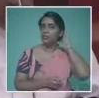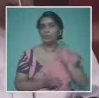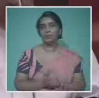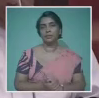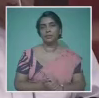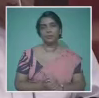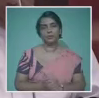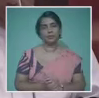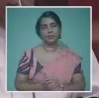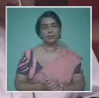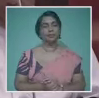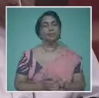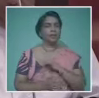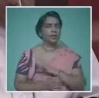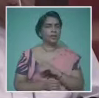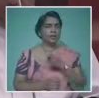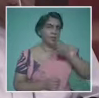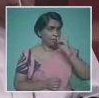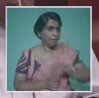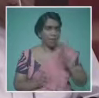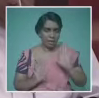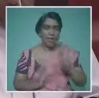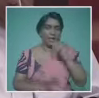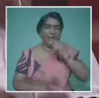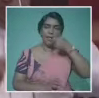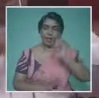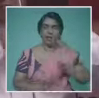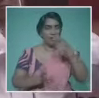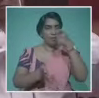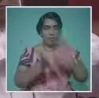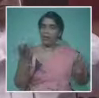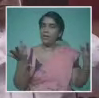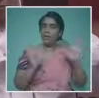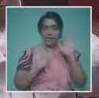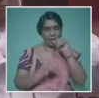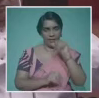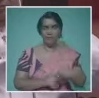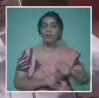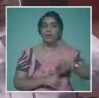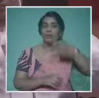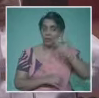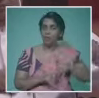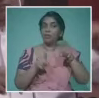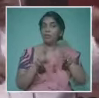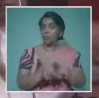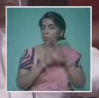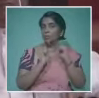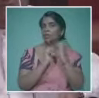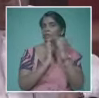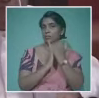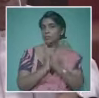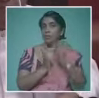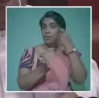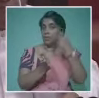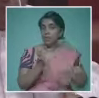There was agreement, no? Yeah, true. Nothing has been signed. That will be adhered to. Nothing has been signed. Yeah. But when they met, there was